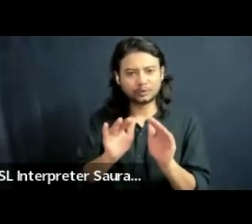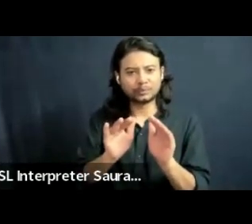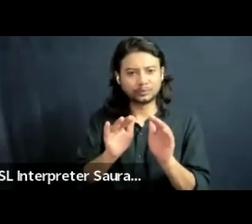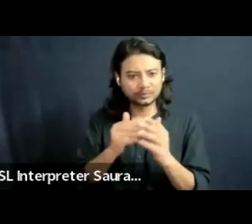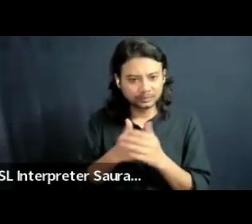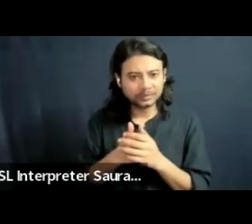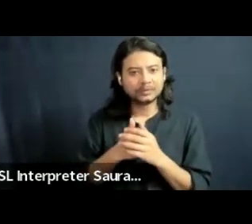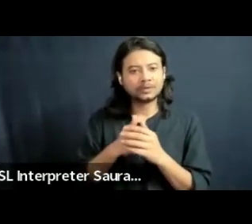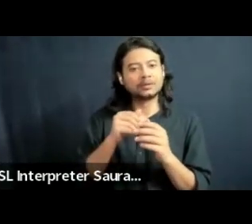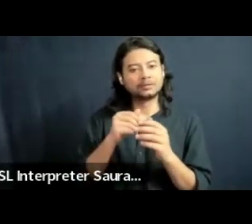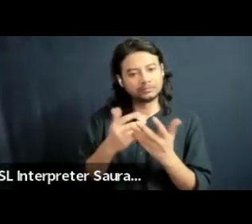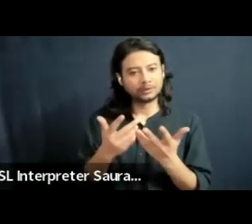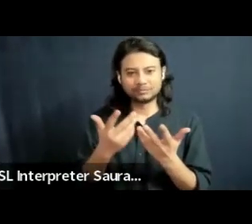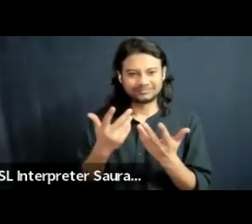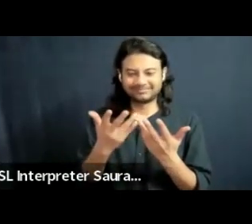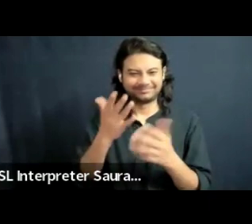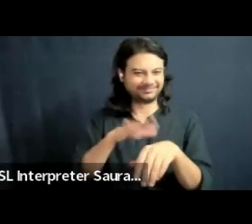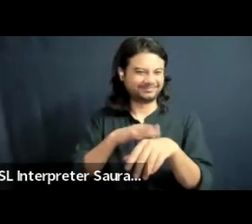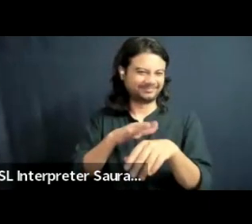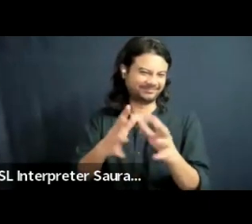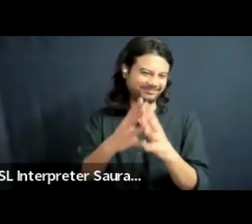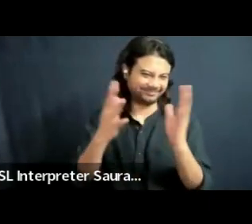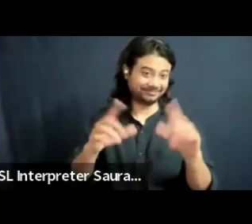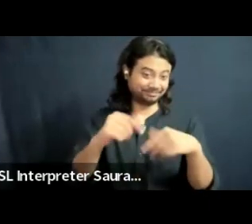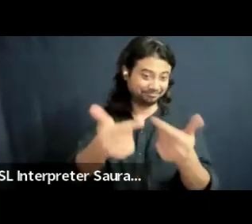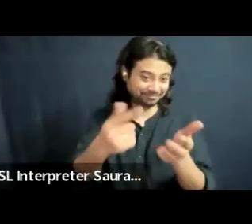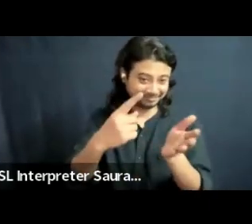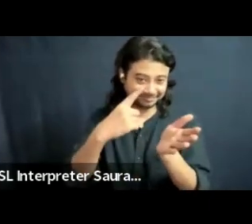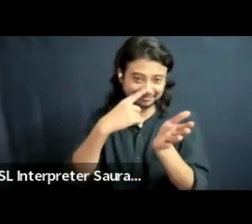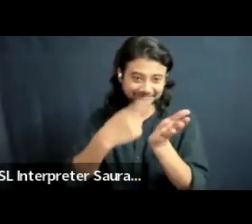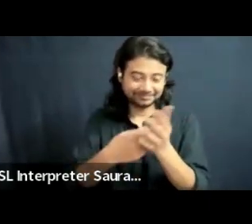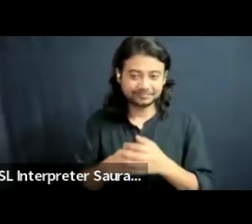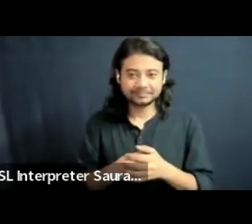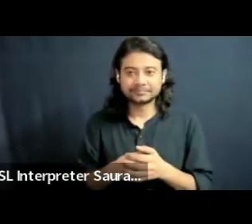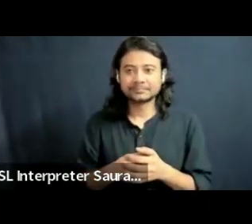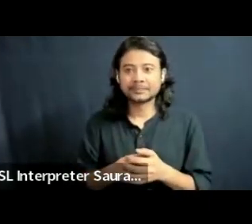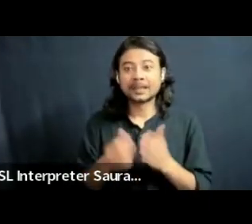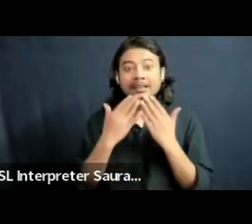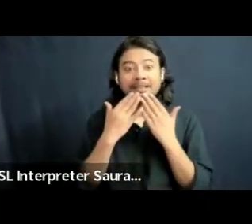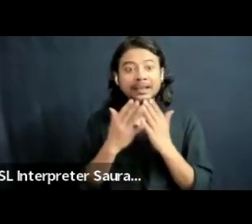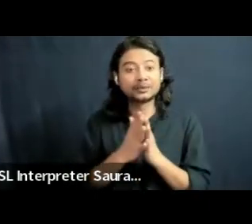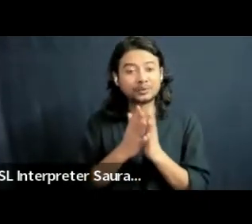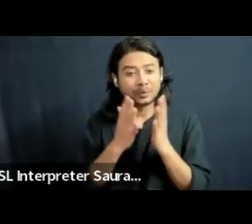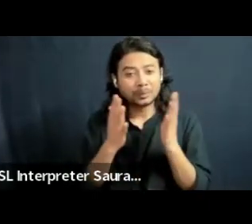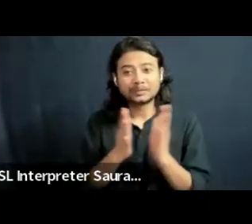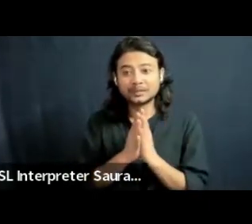you. Thank you. Thank you very much. Namaskar. Can you hear me?